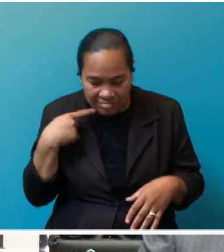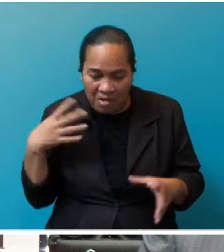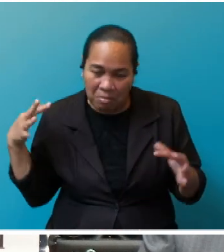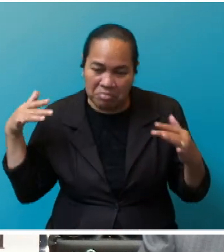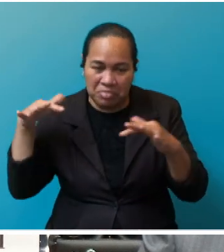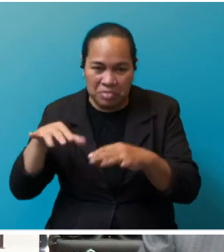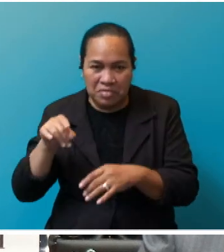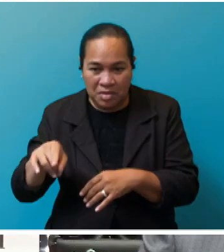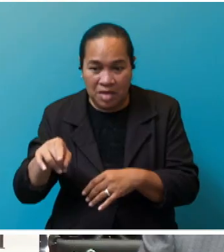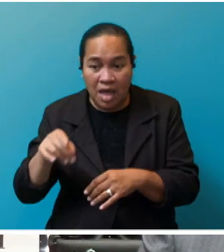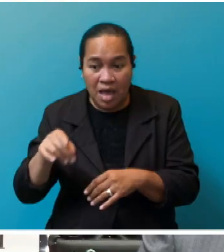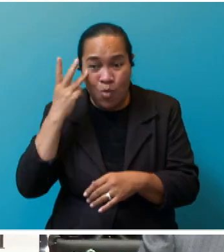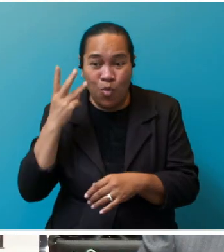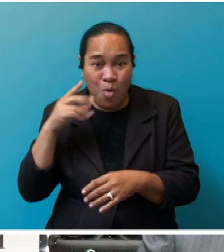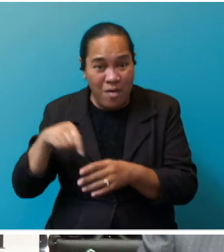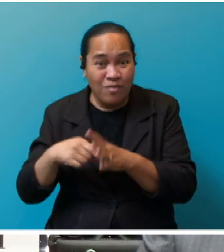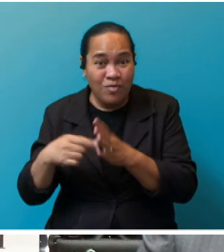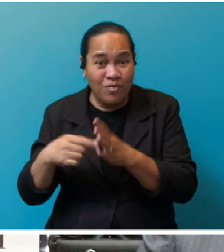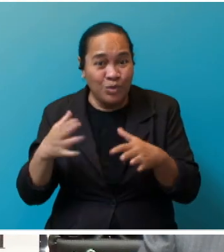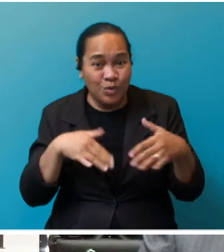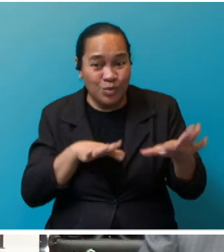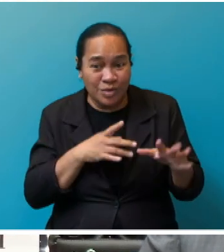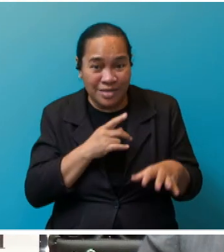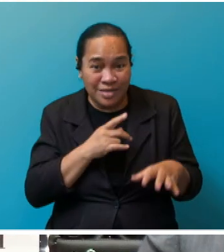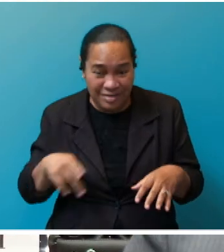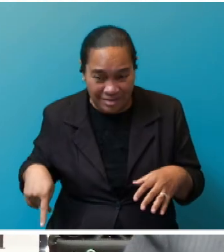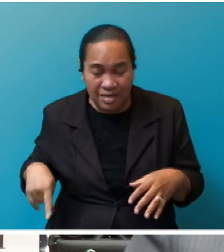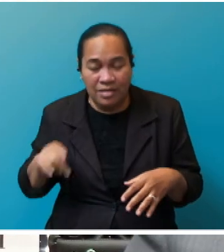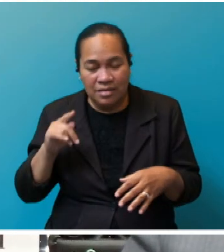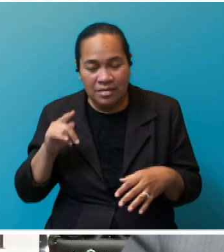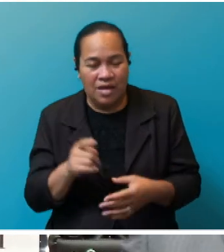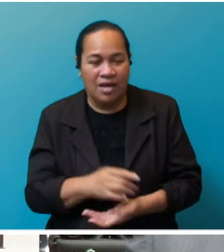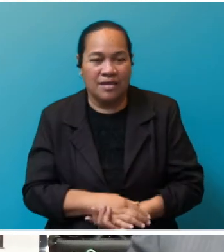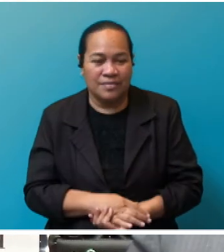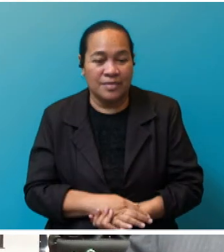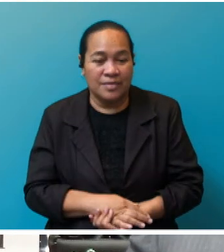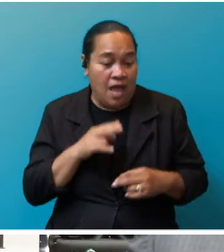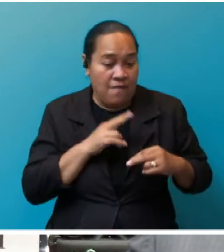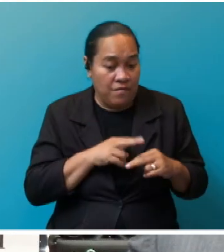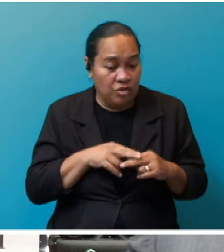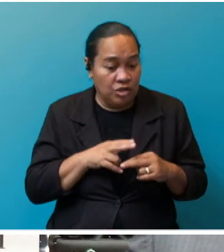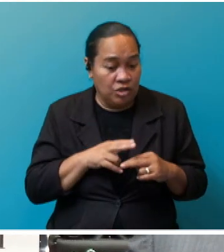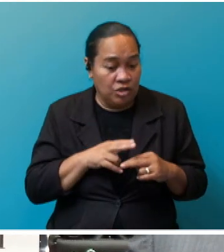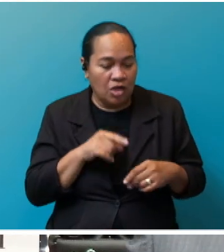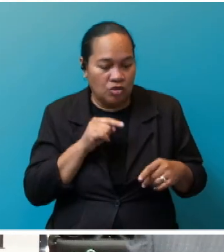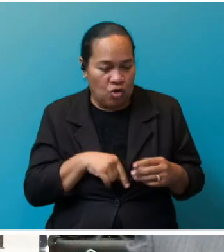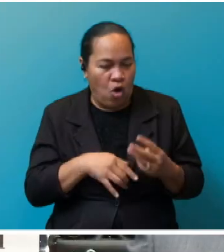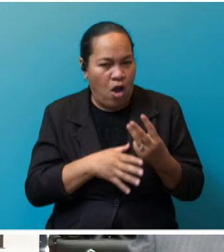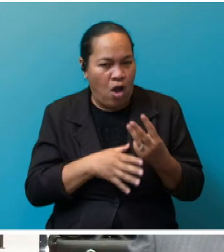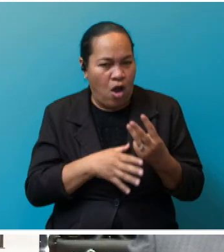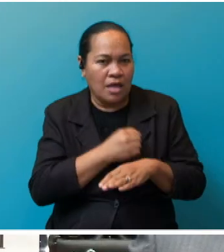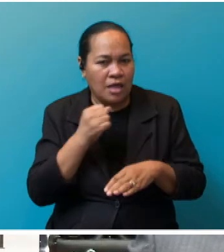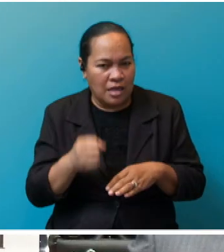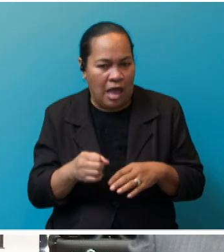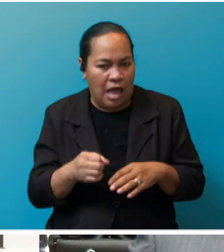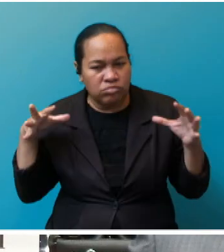She is the patron of tourism in Tonga. For Fiji, it was a reflection of the coalition government's conviction that